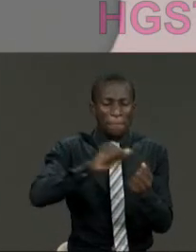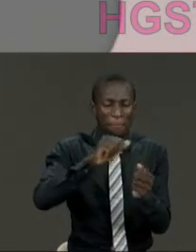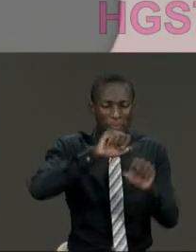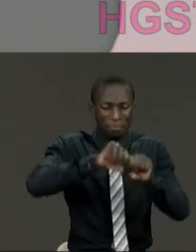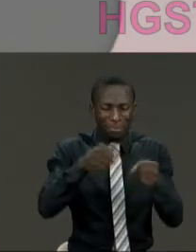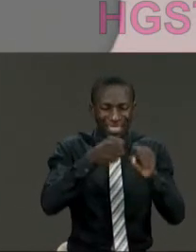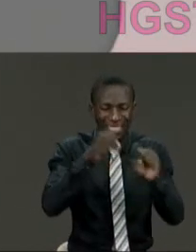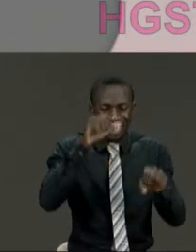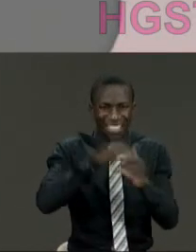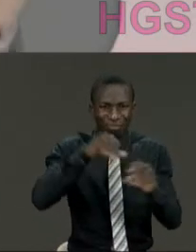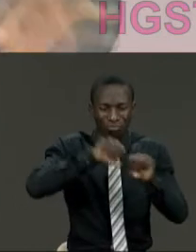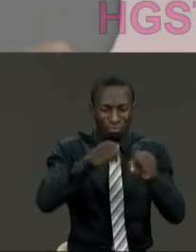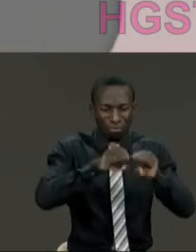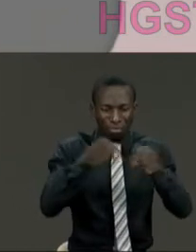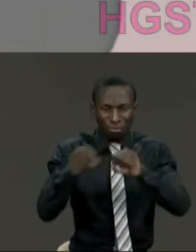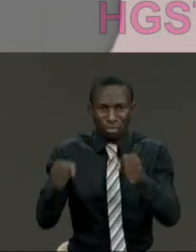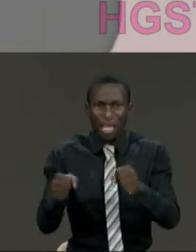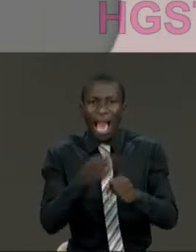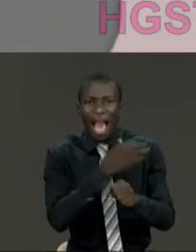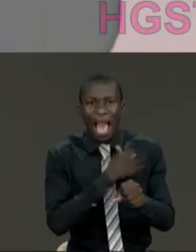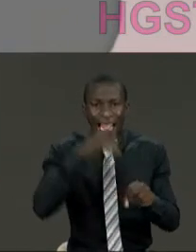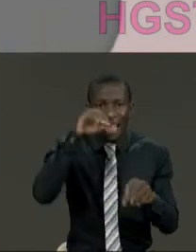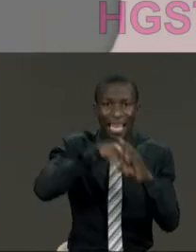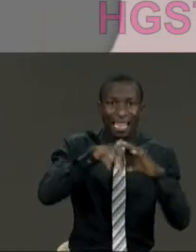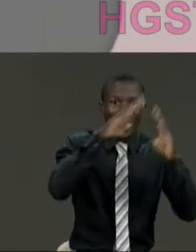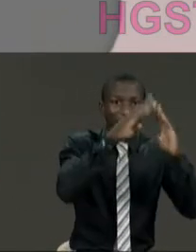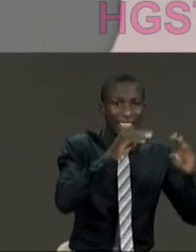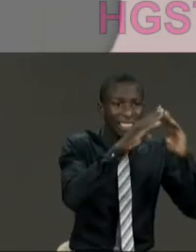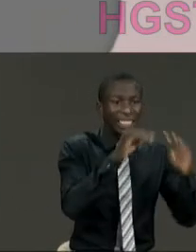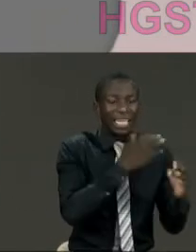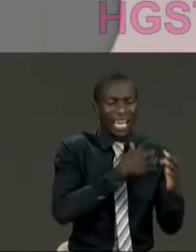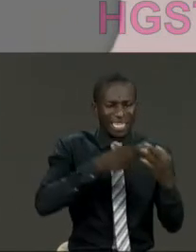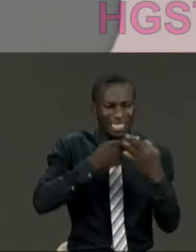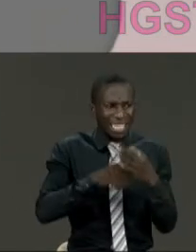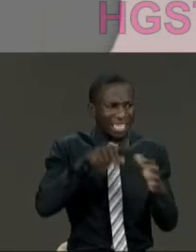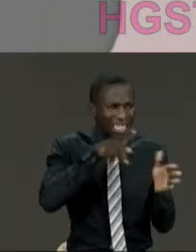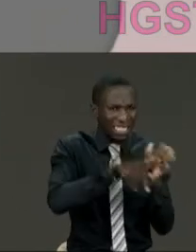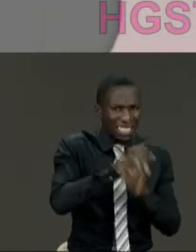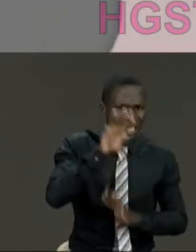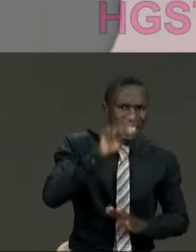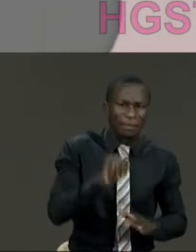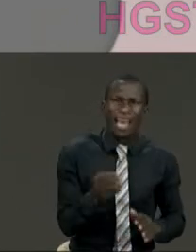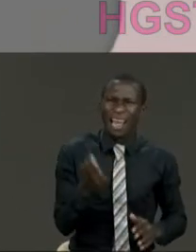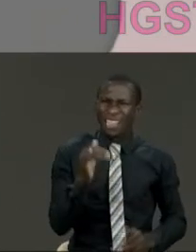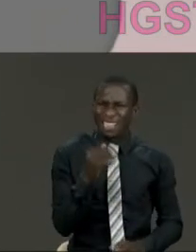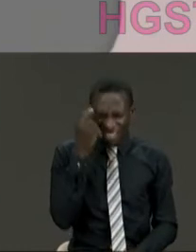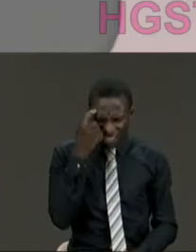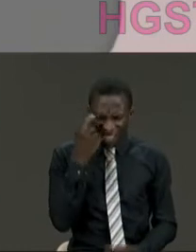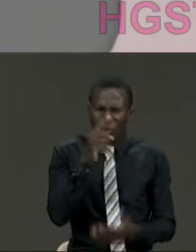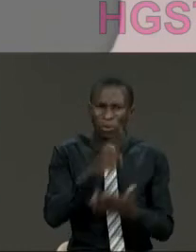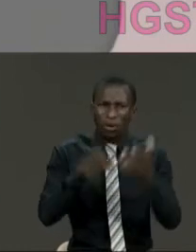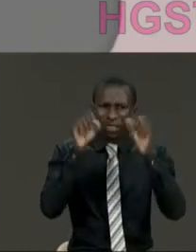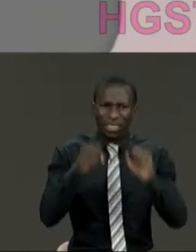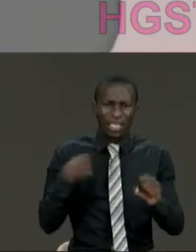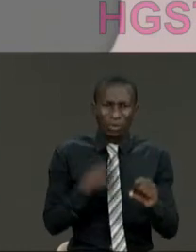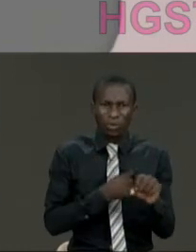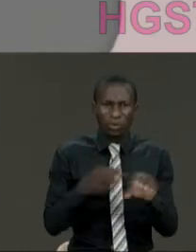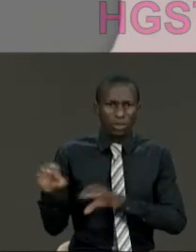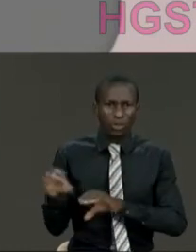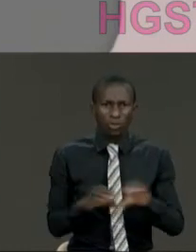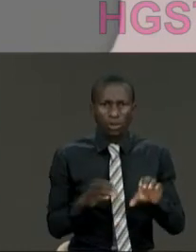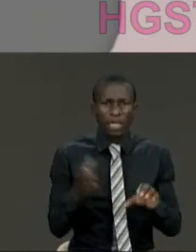thereafter plague entered into their city and started killing them. And they decided, what shall we do? Let's send this ark back.